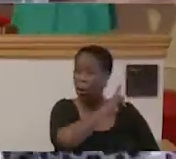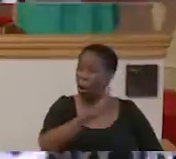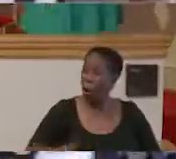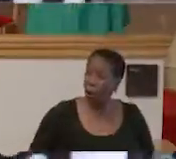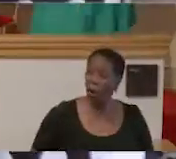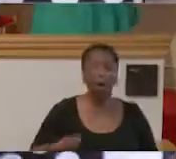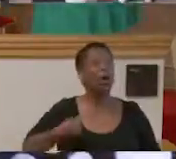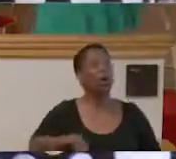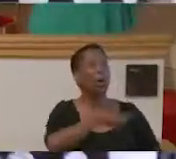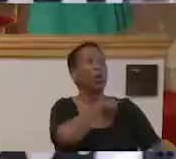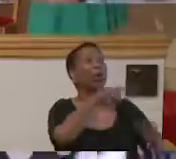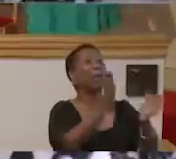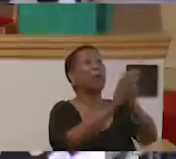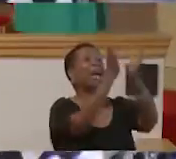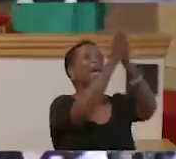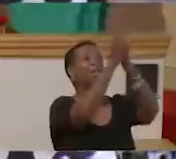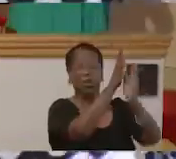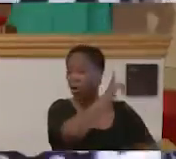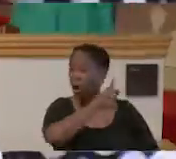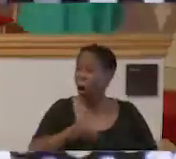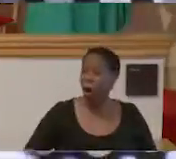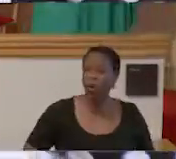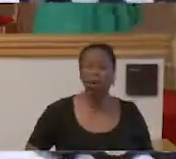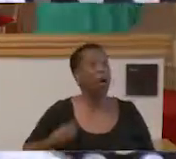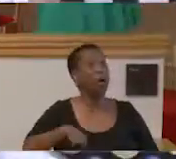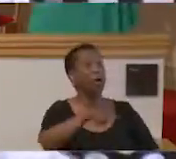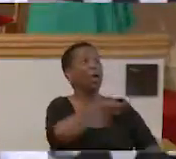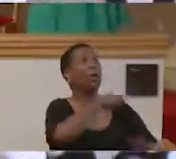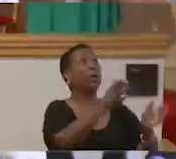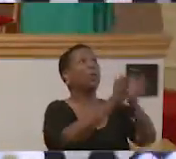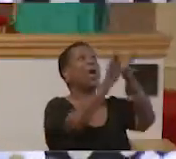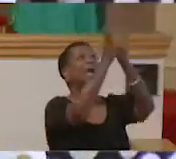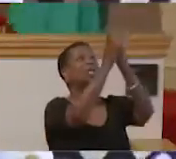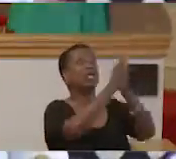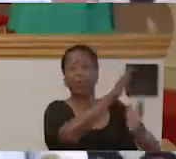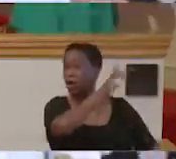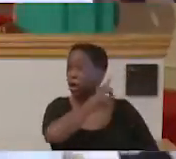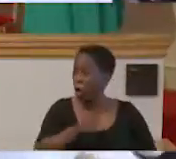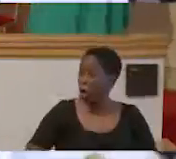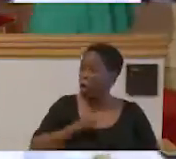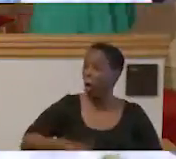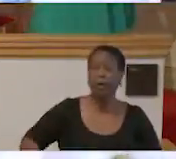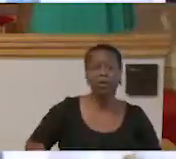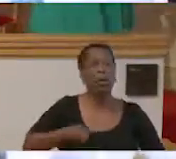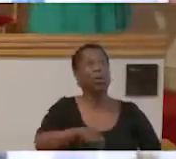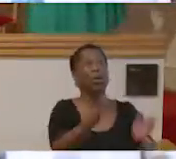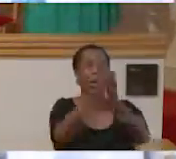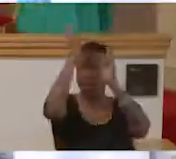Oh,